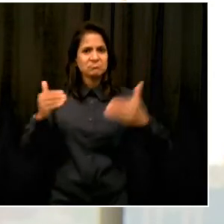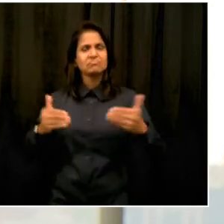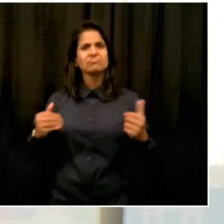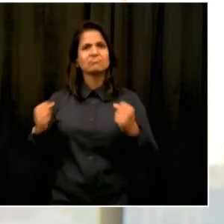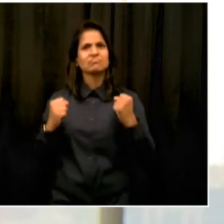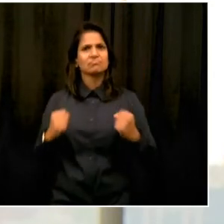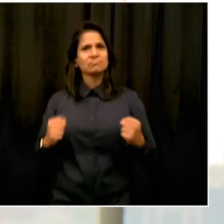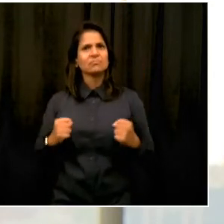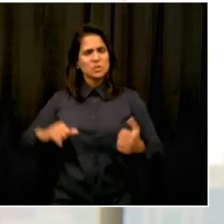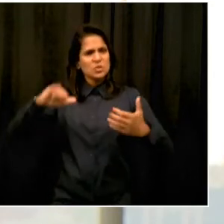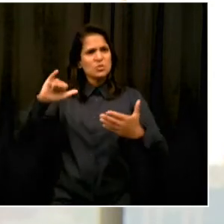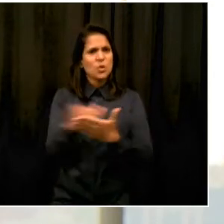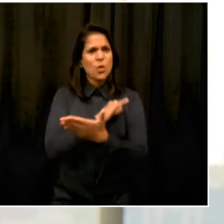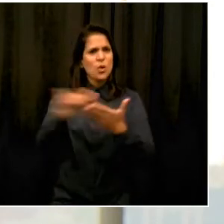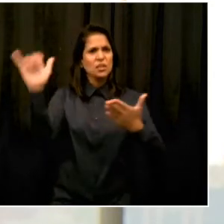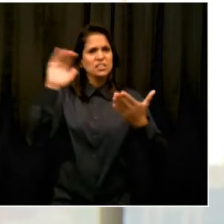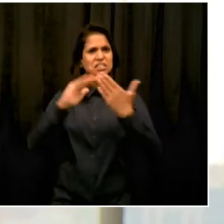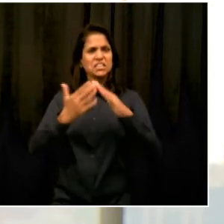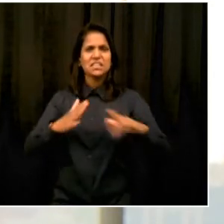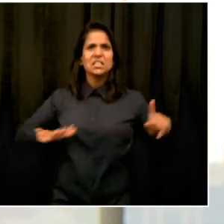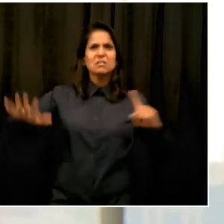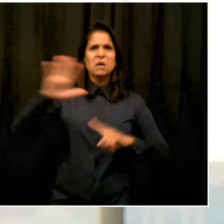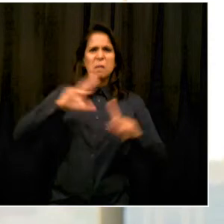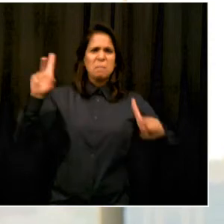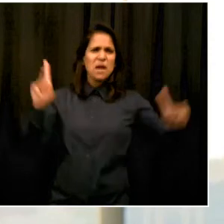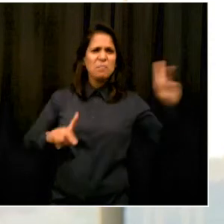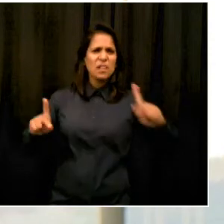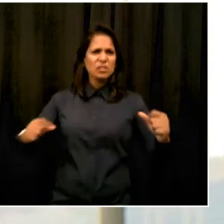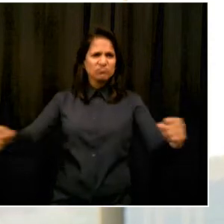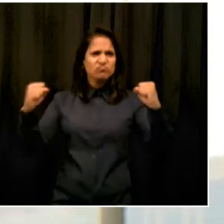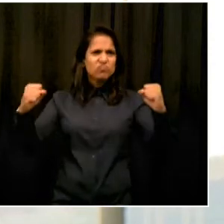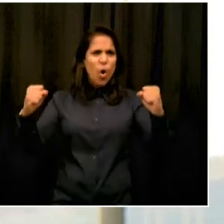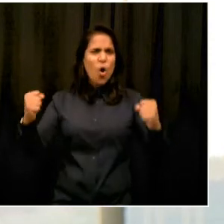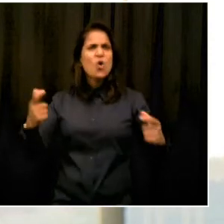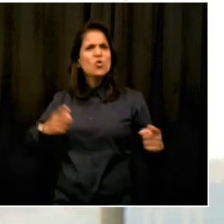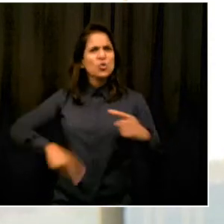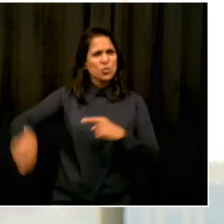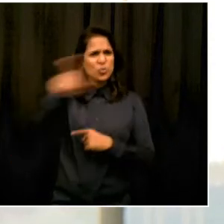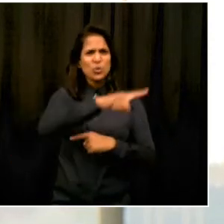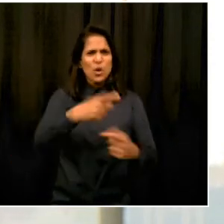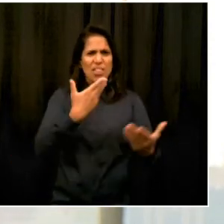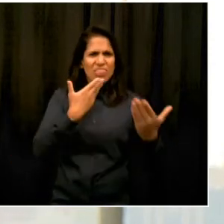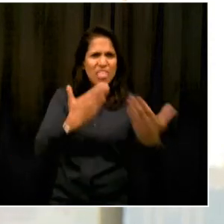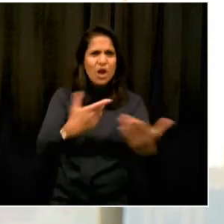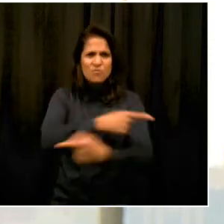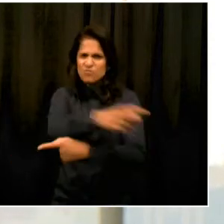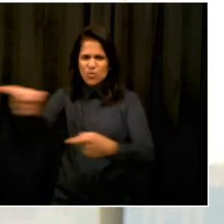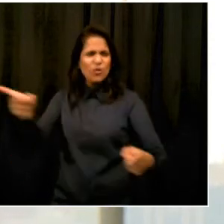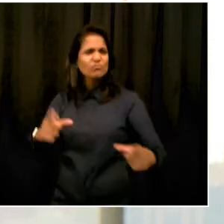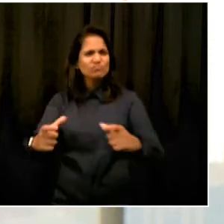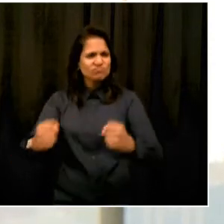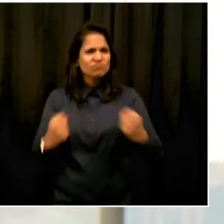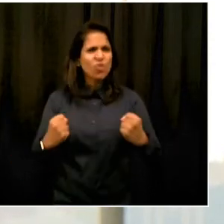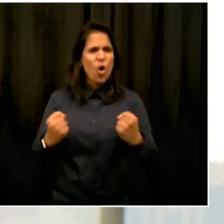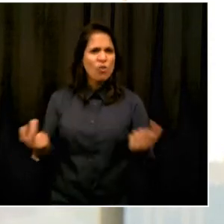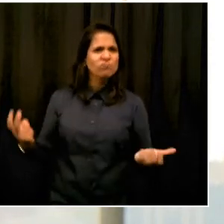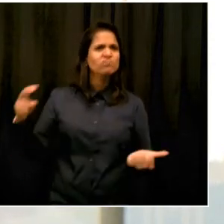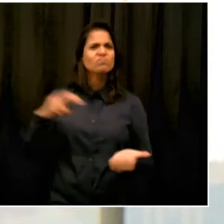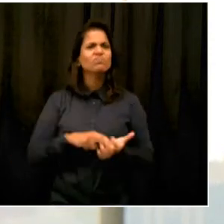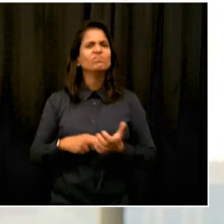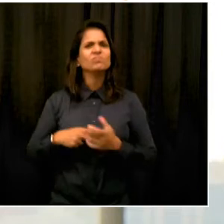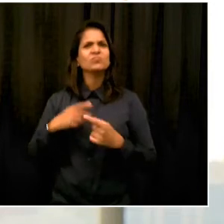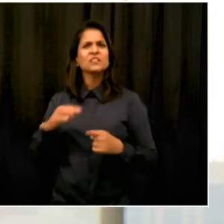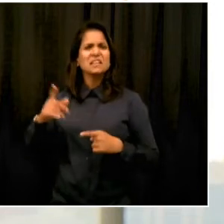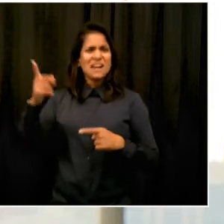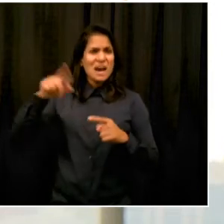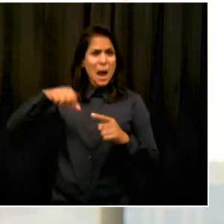City. All of you are the X factor that made this possible and will make our future greatness